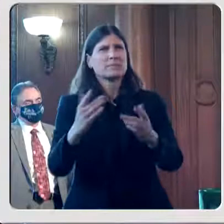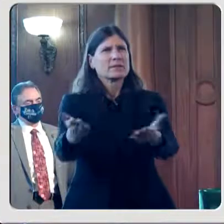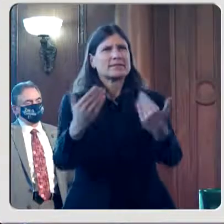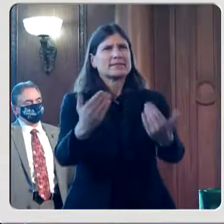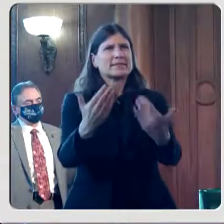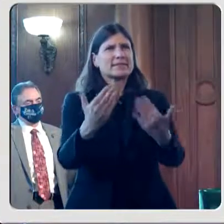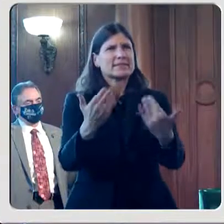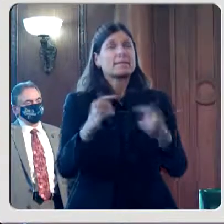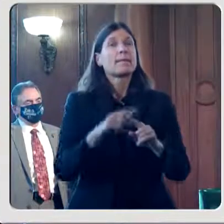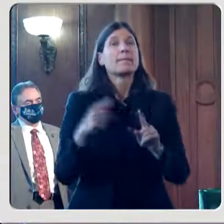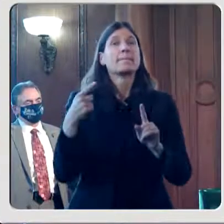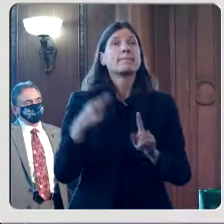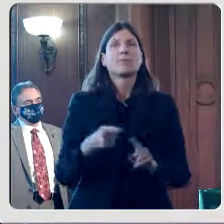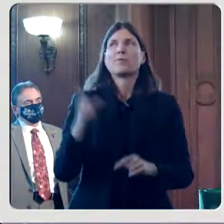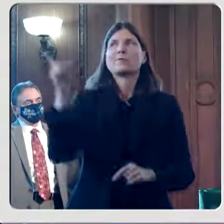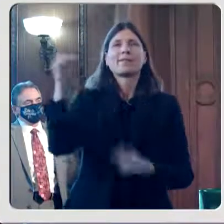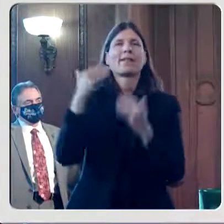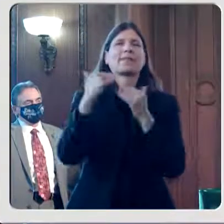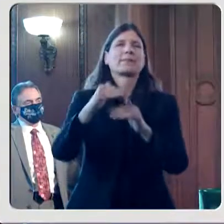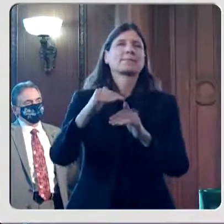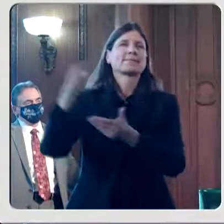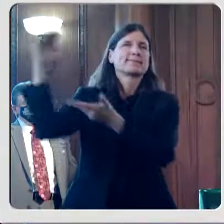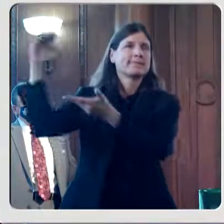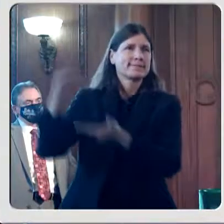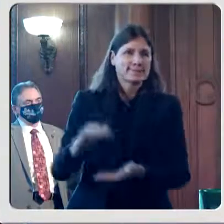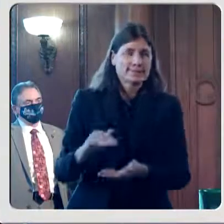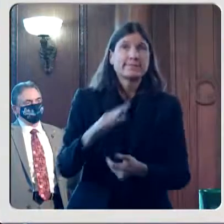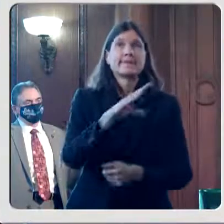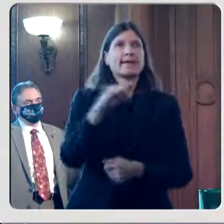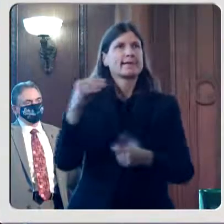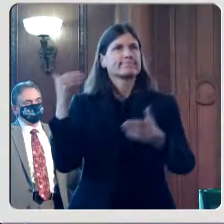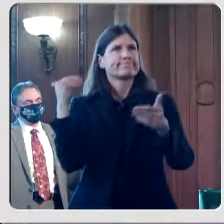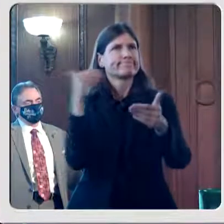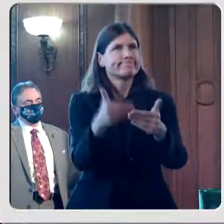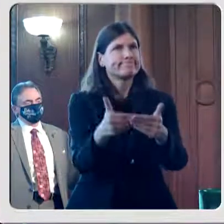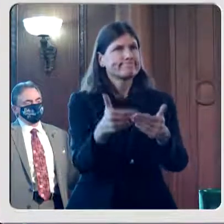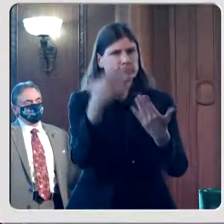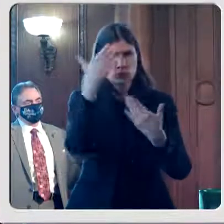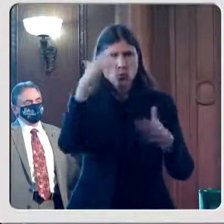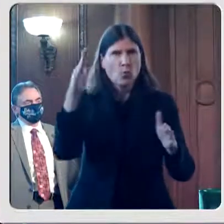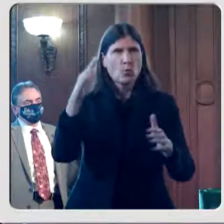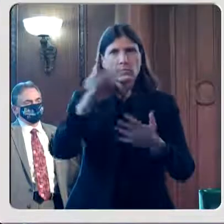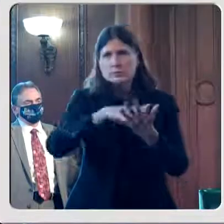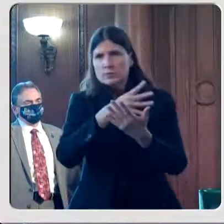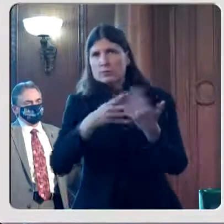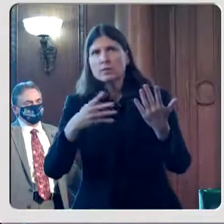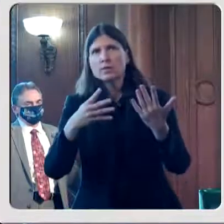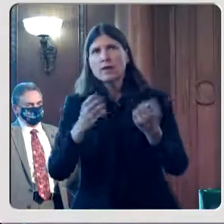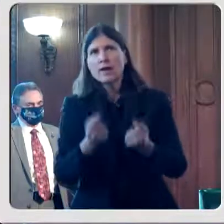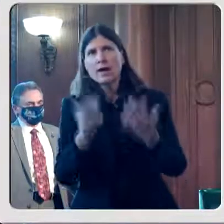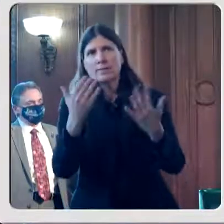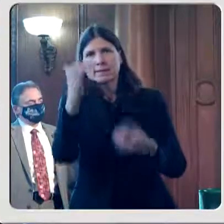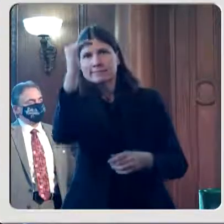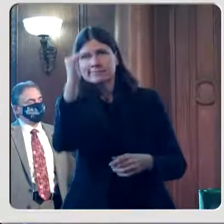sites. And we understand that the major issue there is the federal allocation.